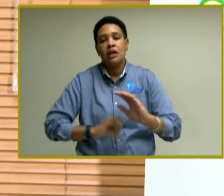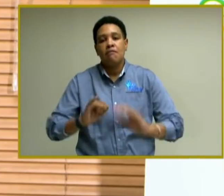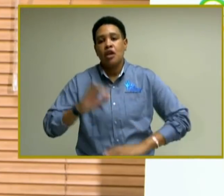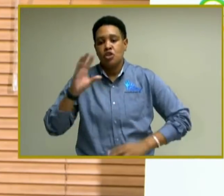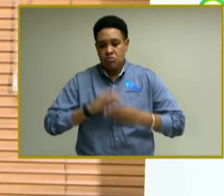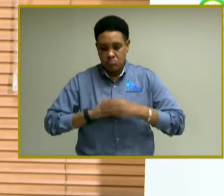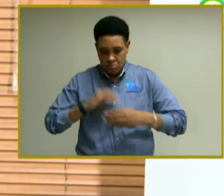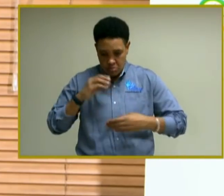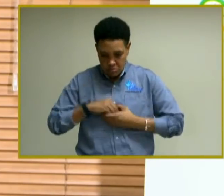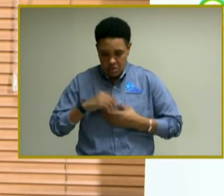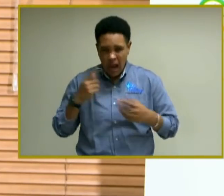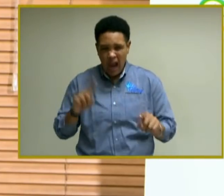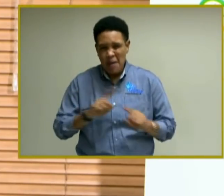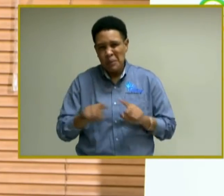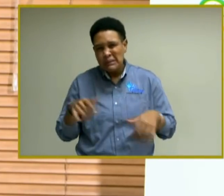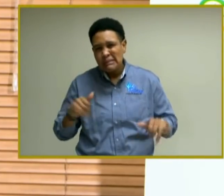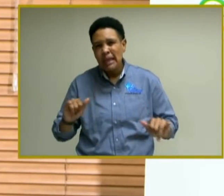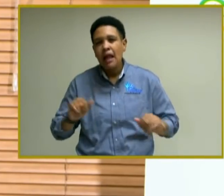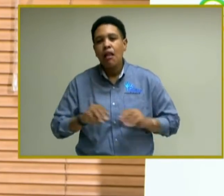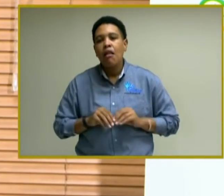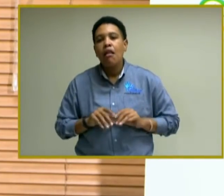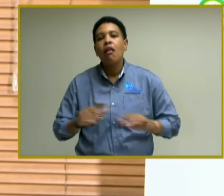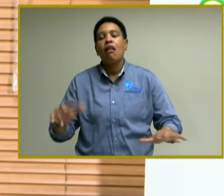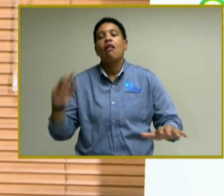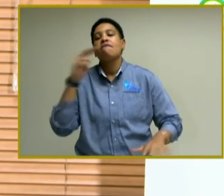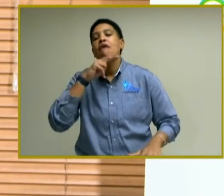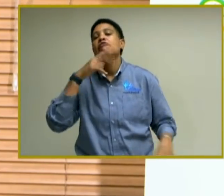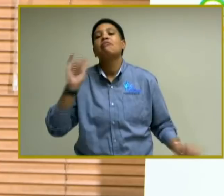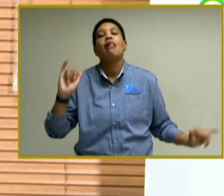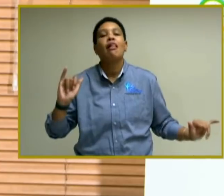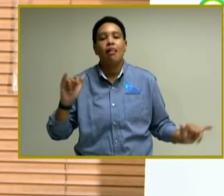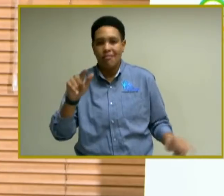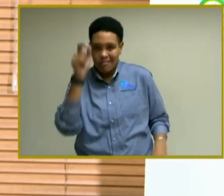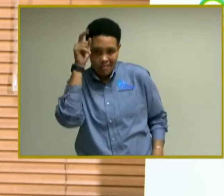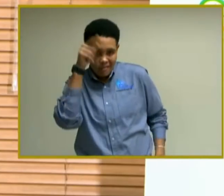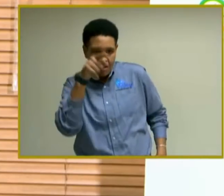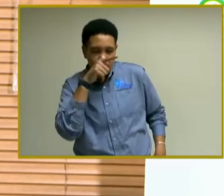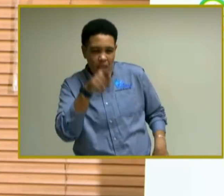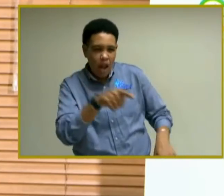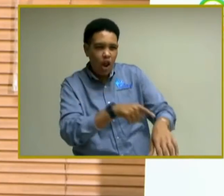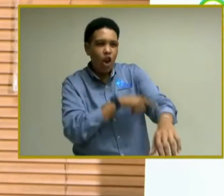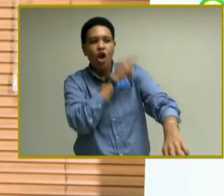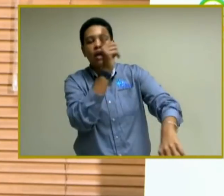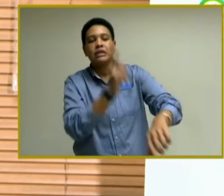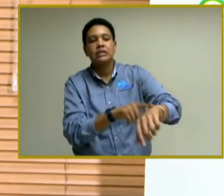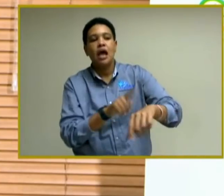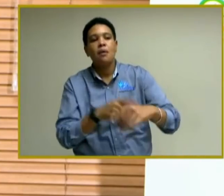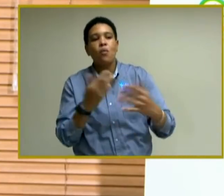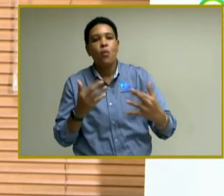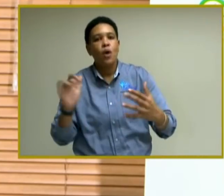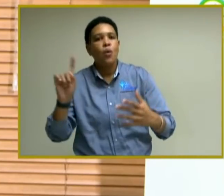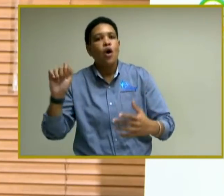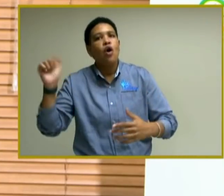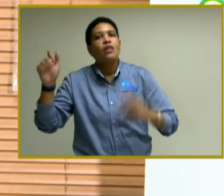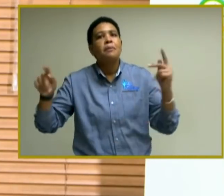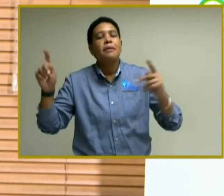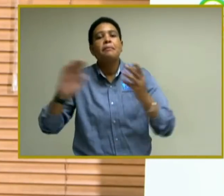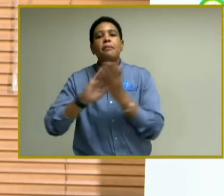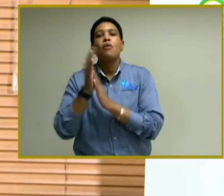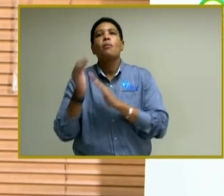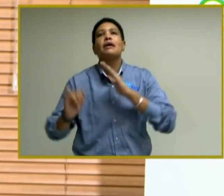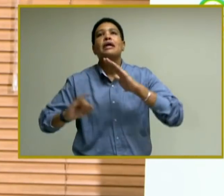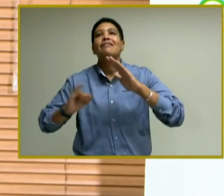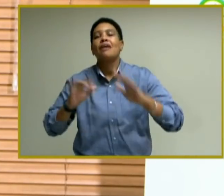incubating, but it is still transmitting the virus. As such, there is a longer period during which other people will become